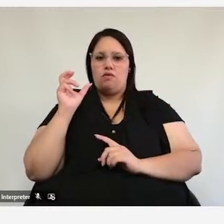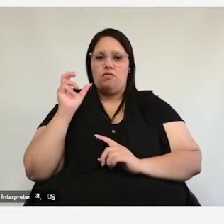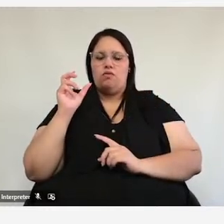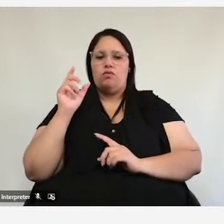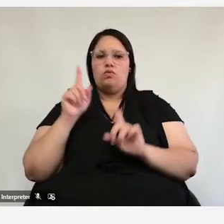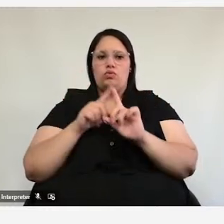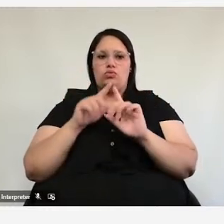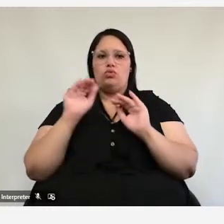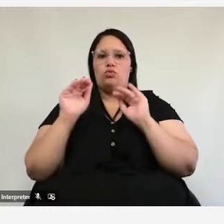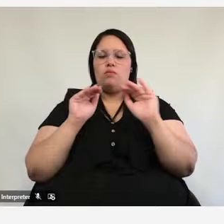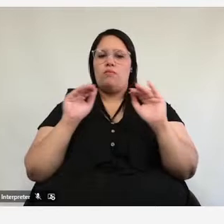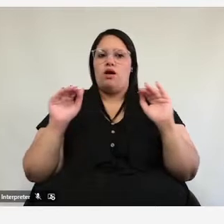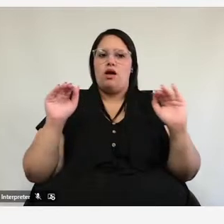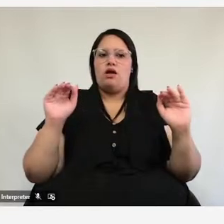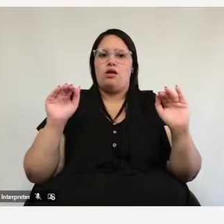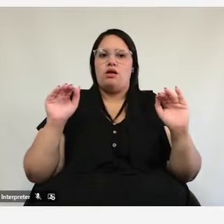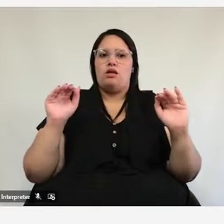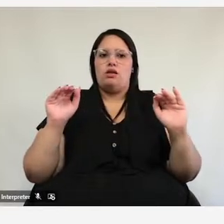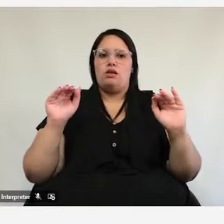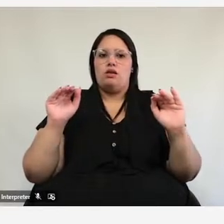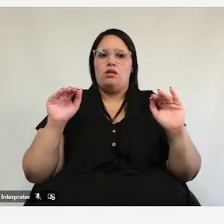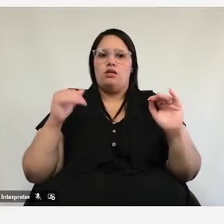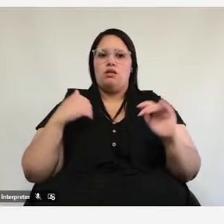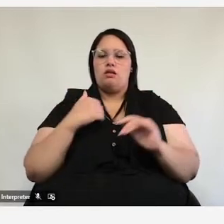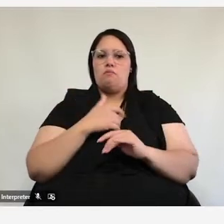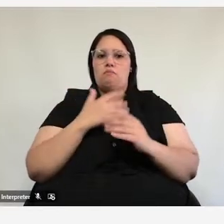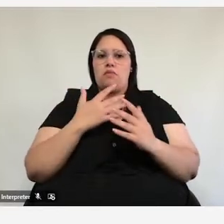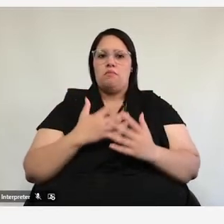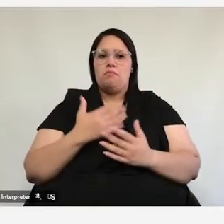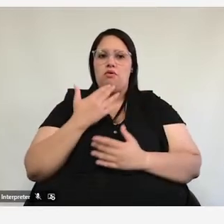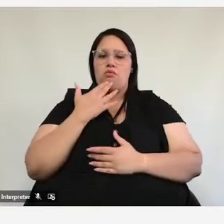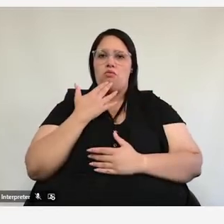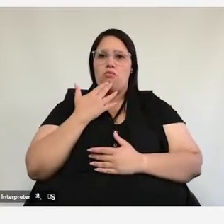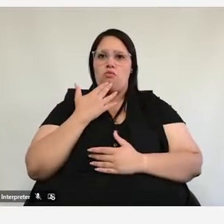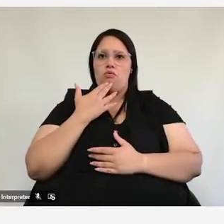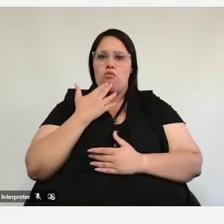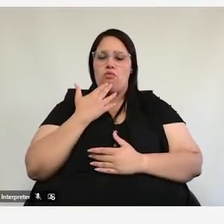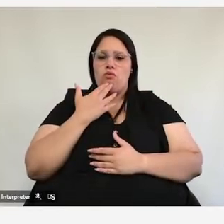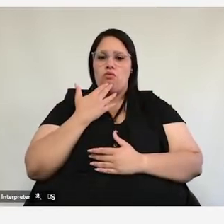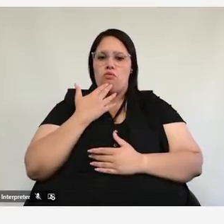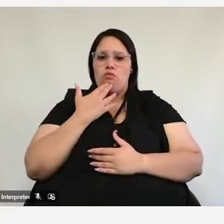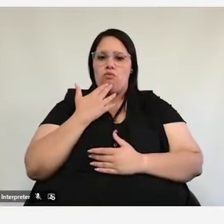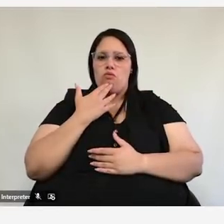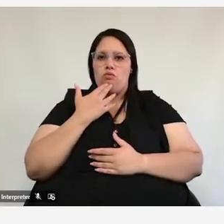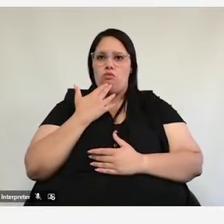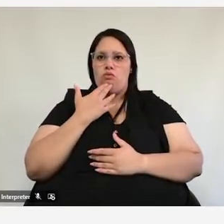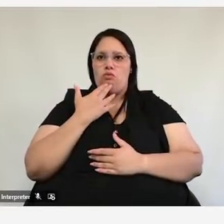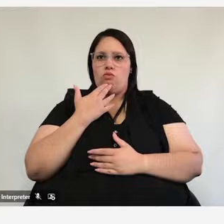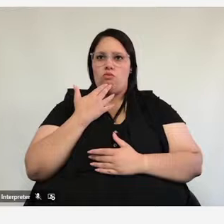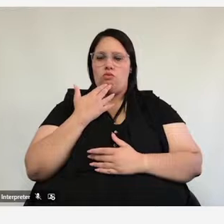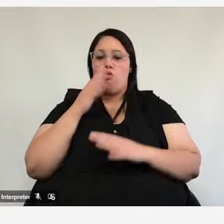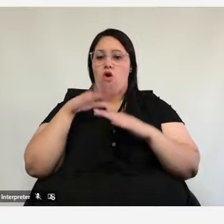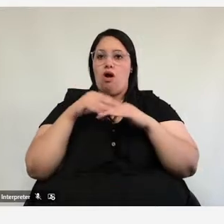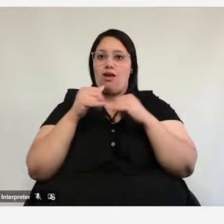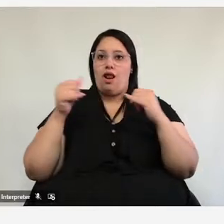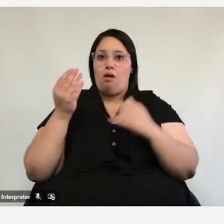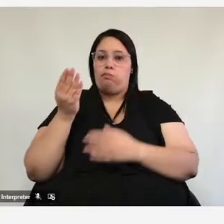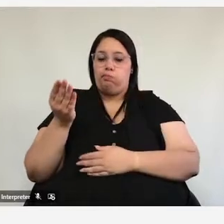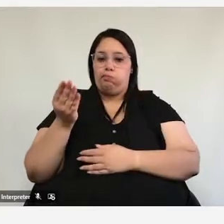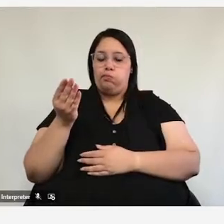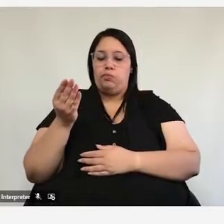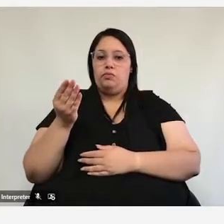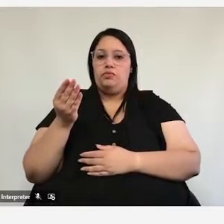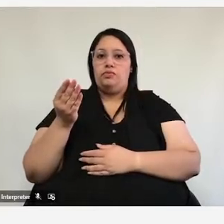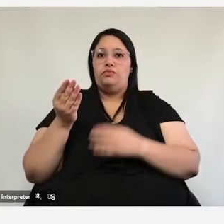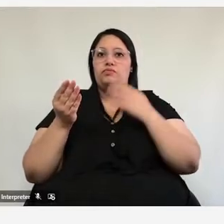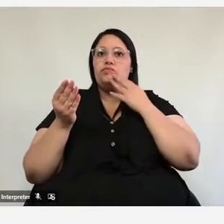to remind the members of that's attending the sitting virtually. If you wish to